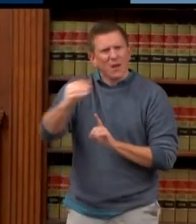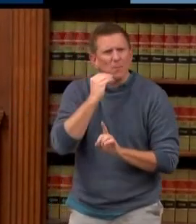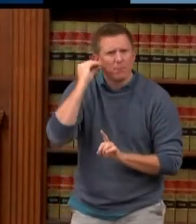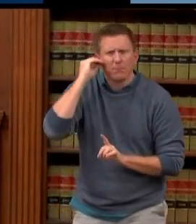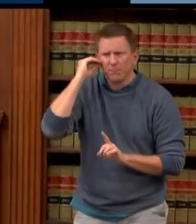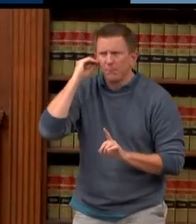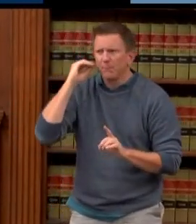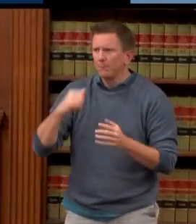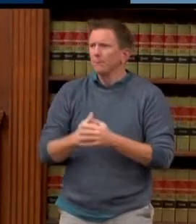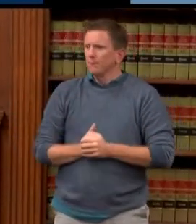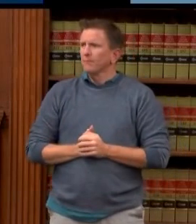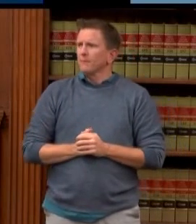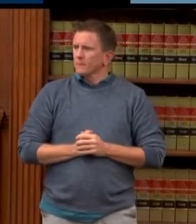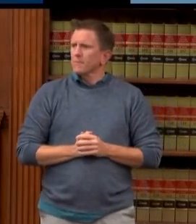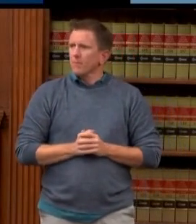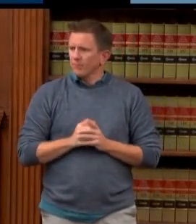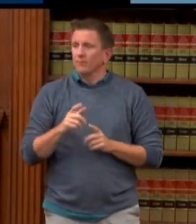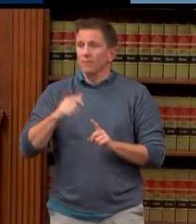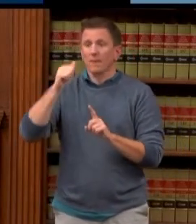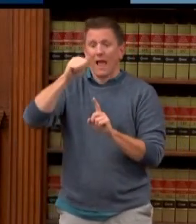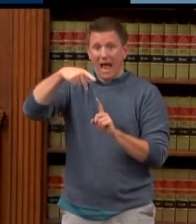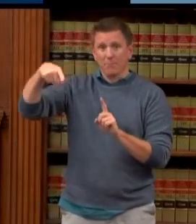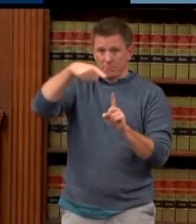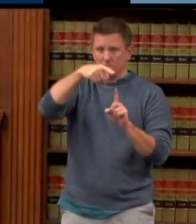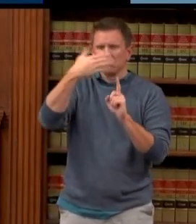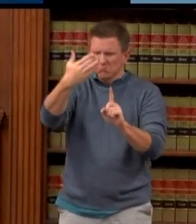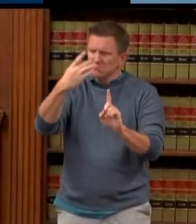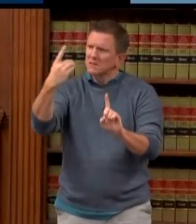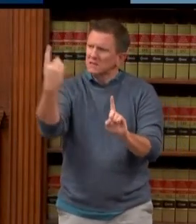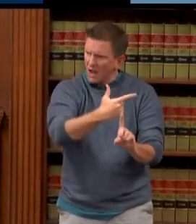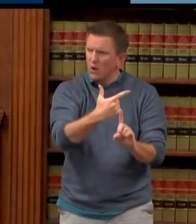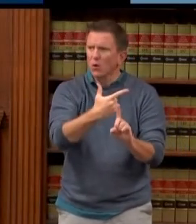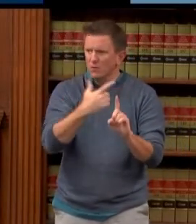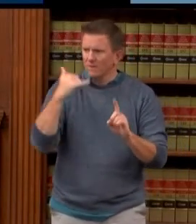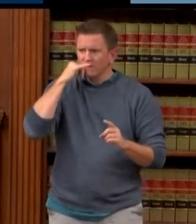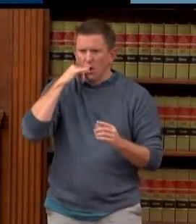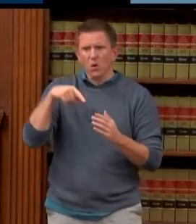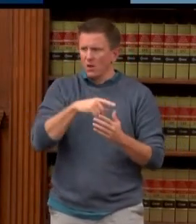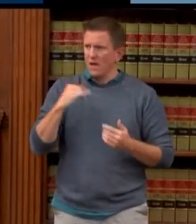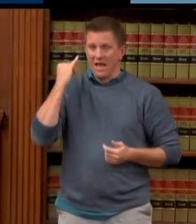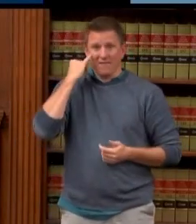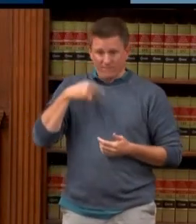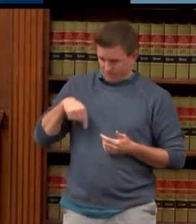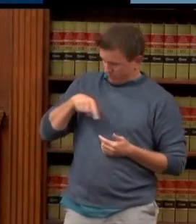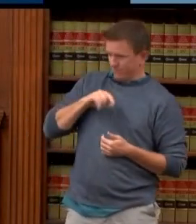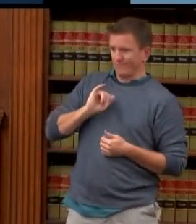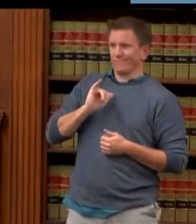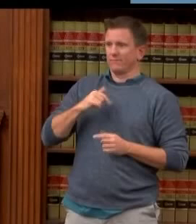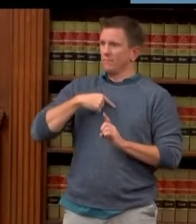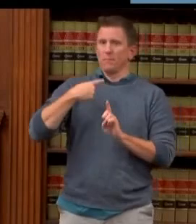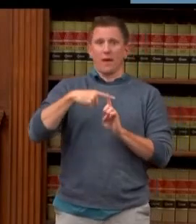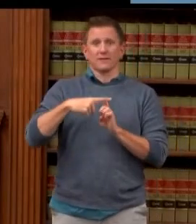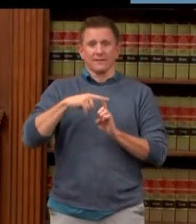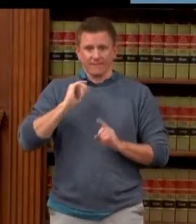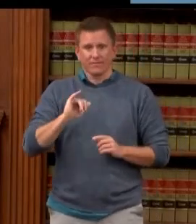if we're reaching out to you to let you know that you've been exposed. And with that, I will turn it back over.